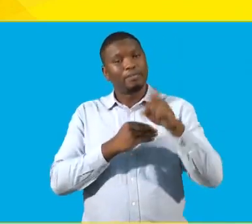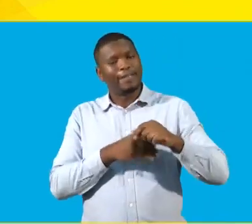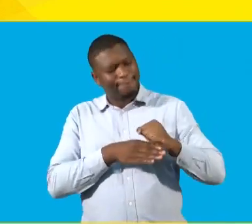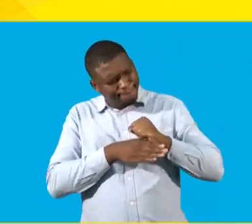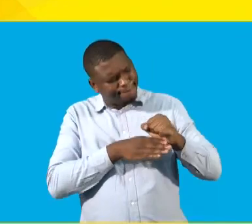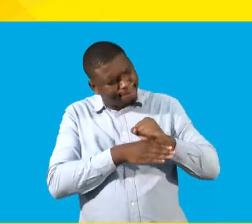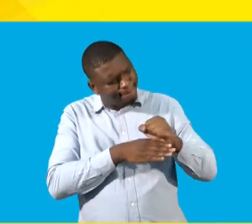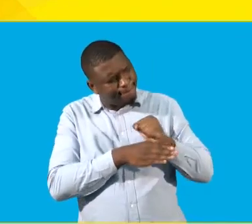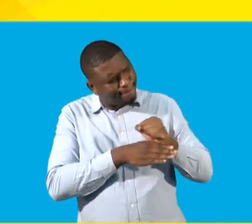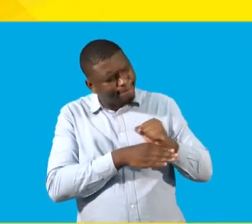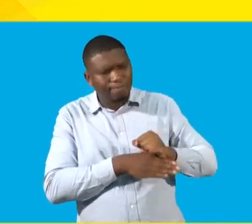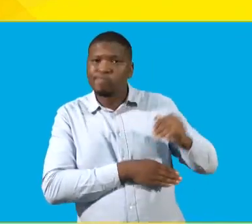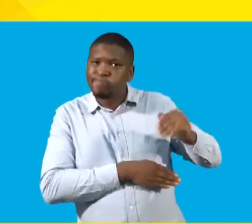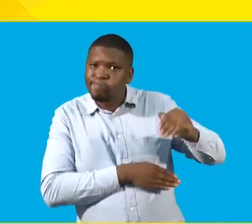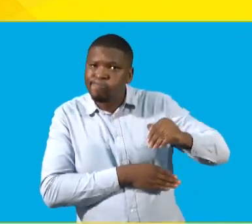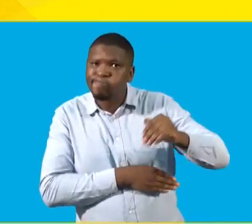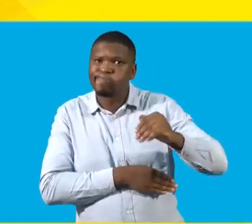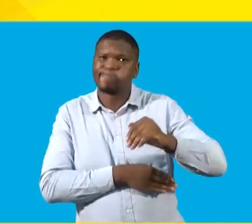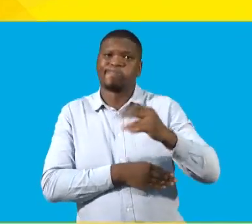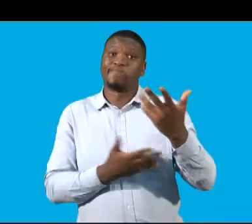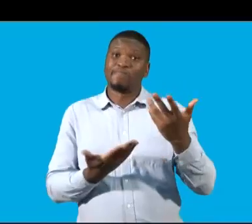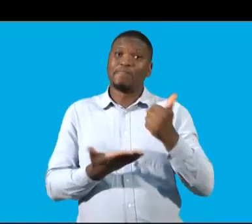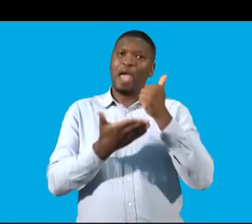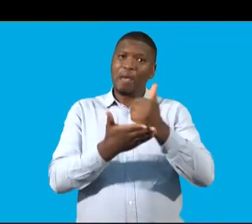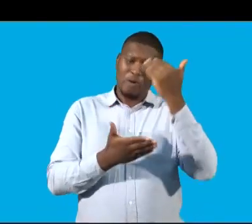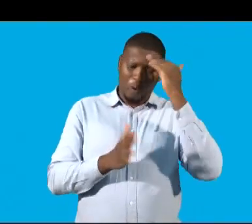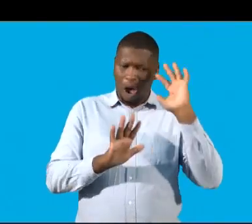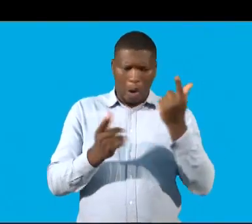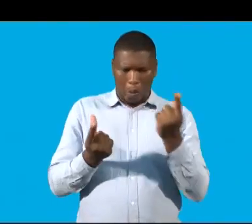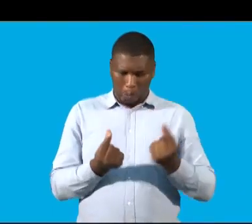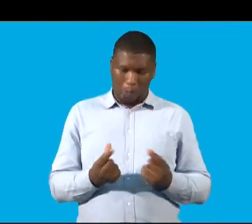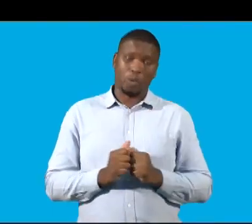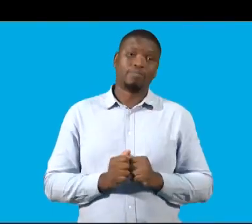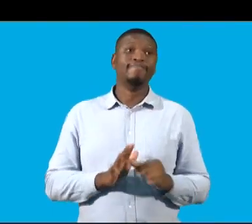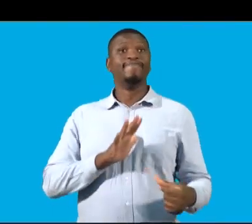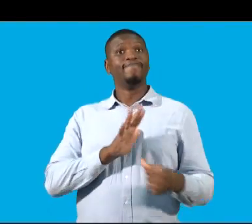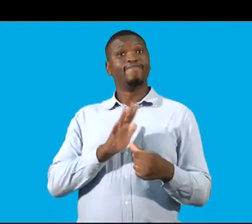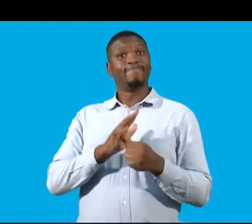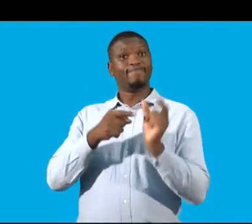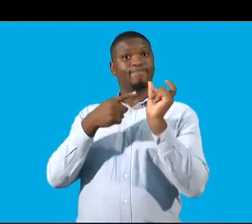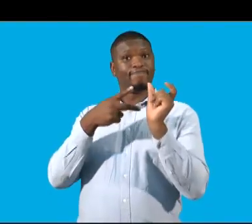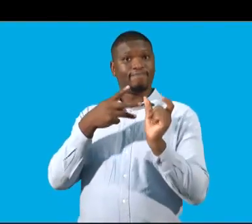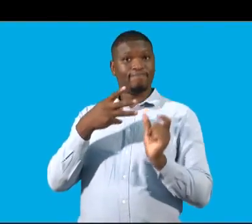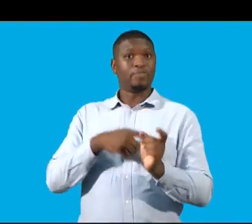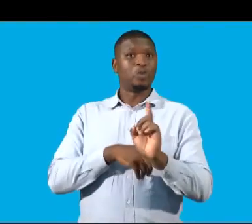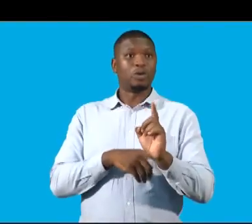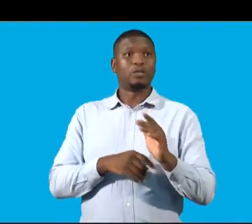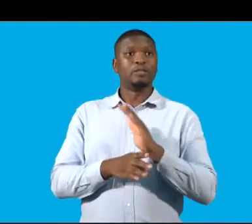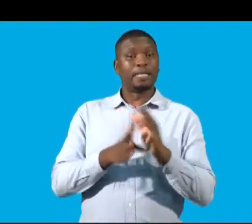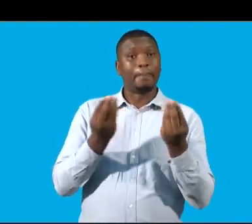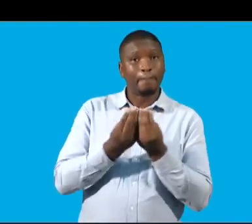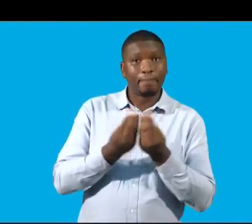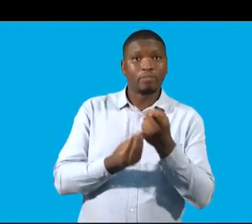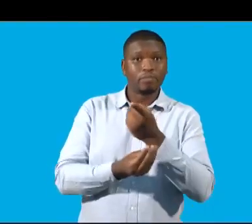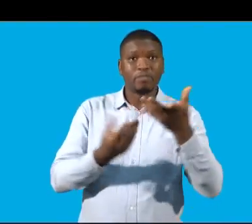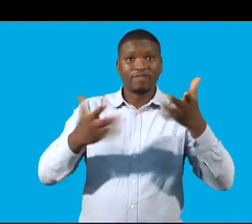know how to interpret these questions. So when it comes to those key theory aspects, so these are